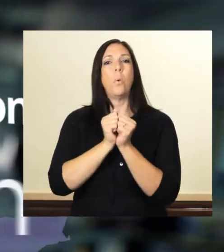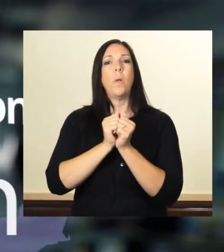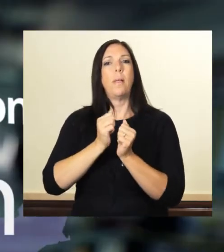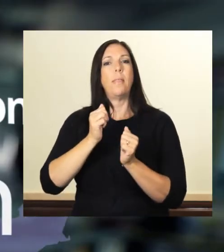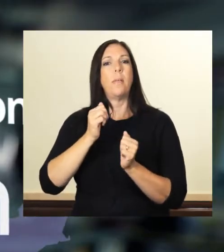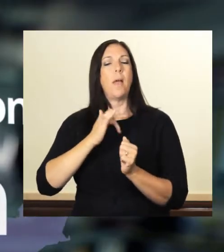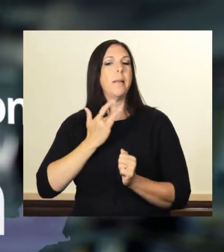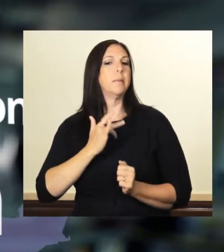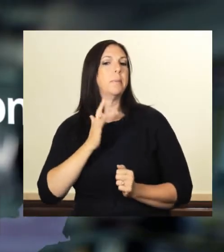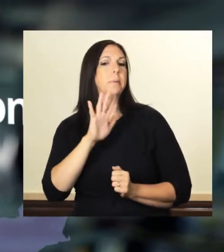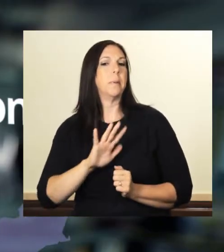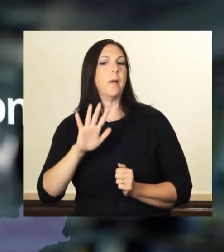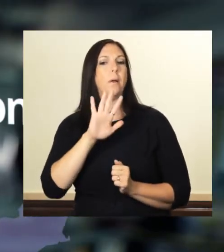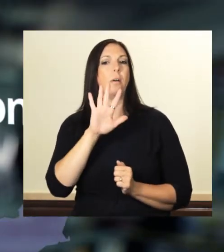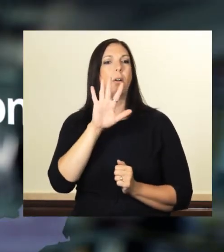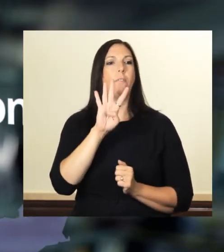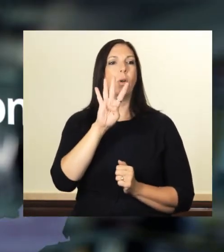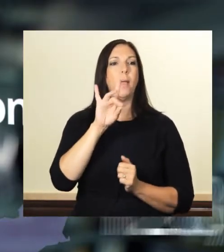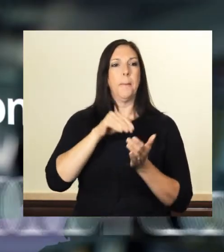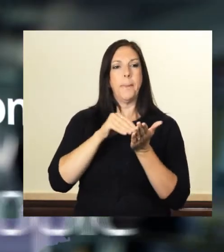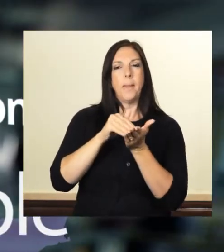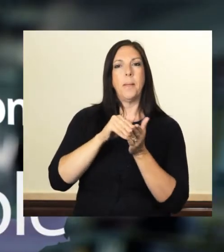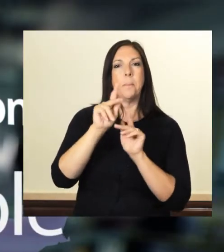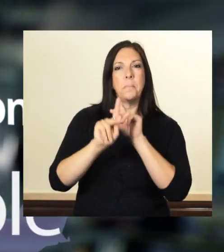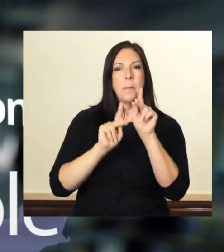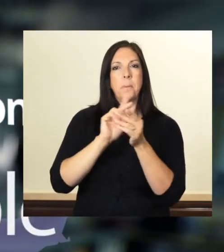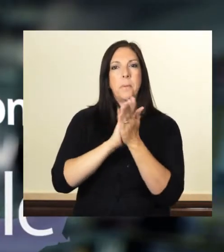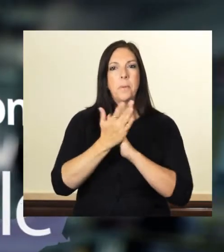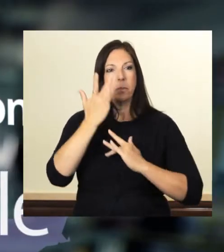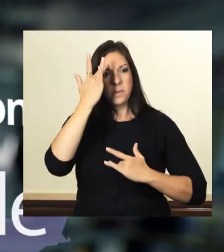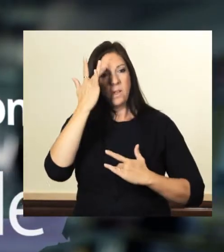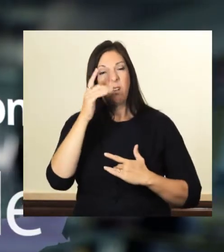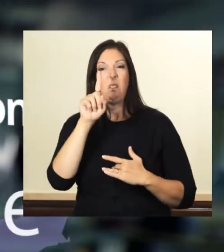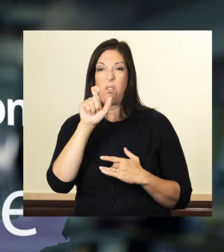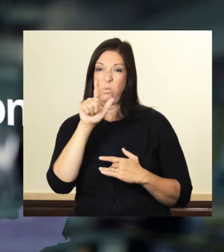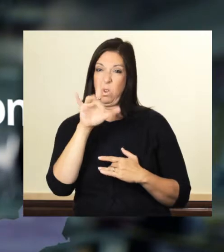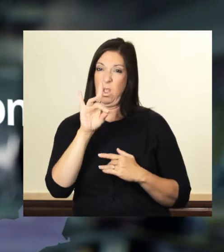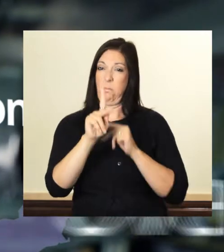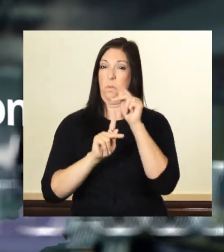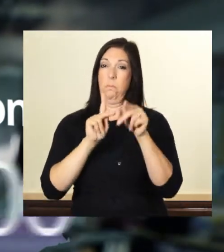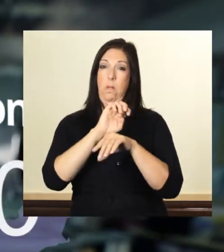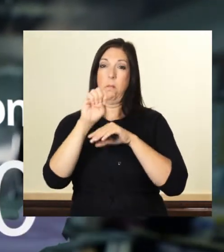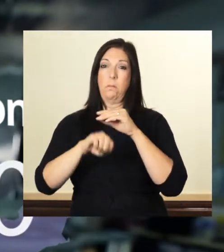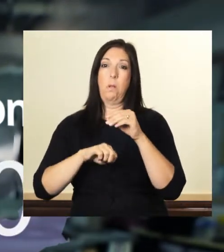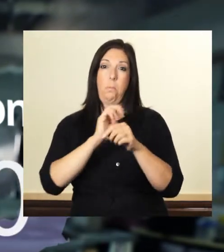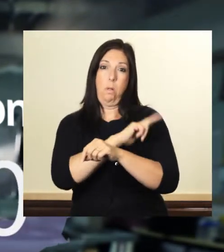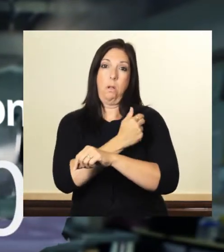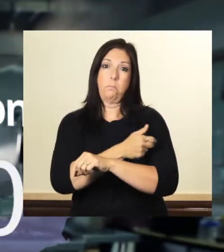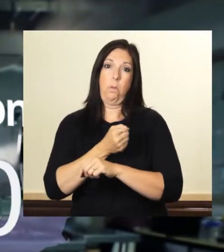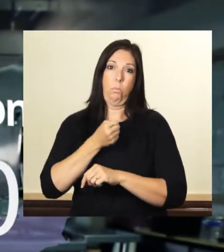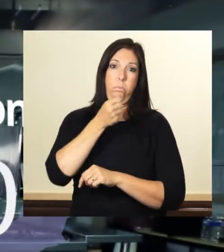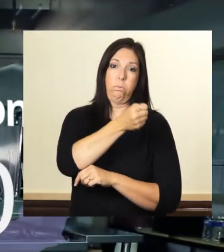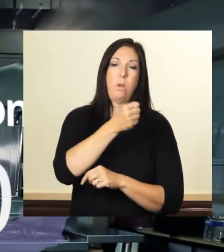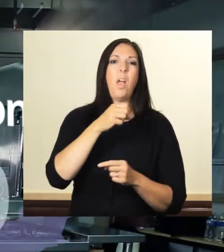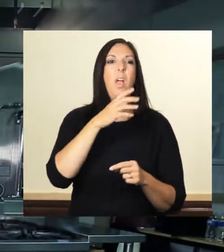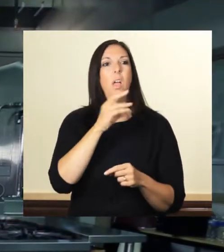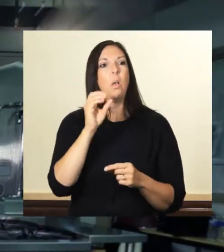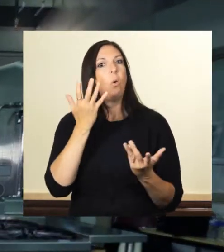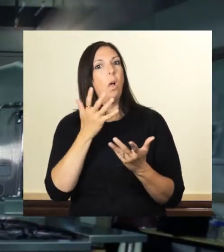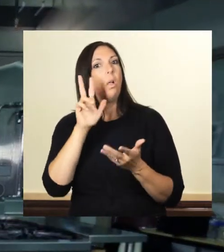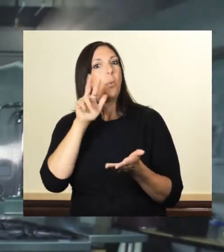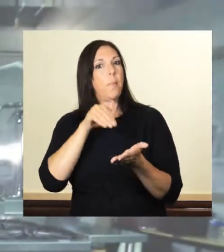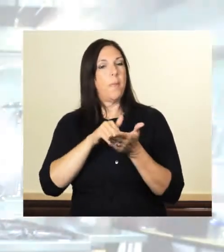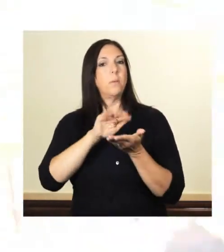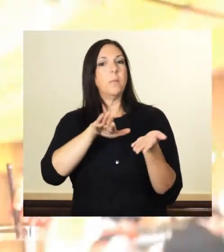million Americans get sick with 128,000 hospitalized and over 3,000 deaths annually from